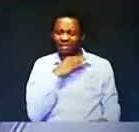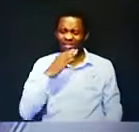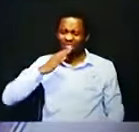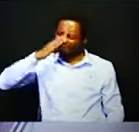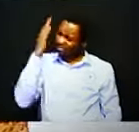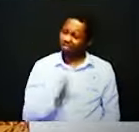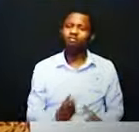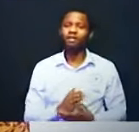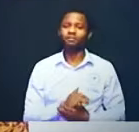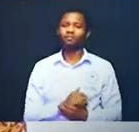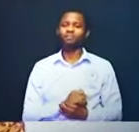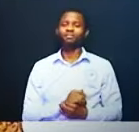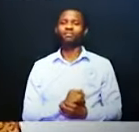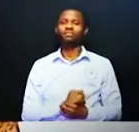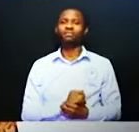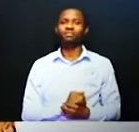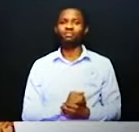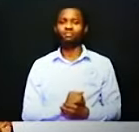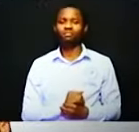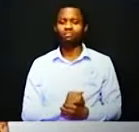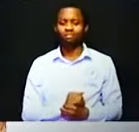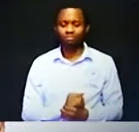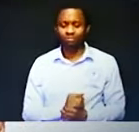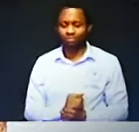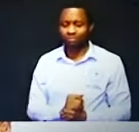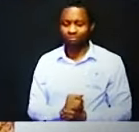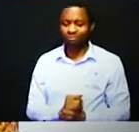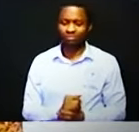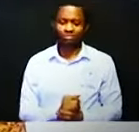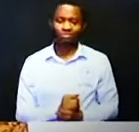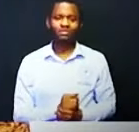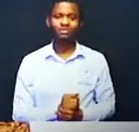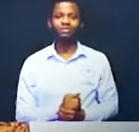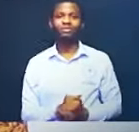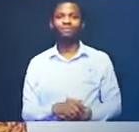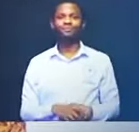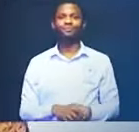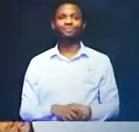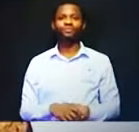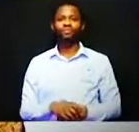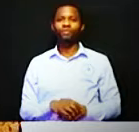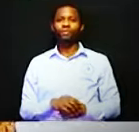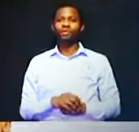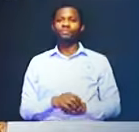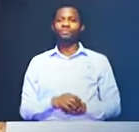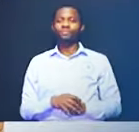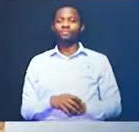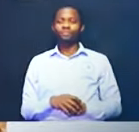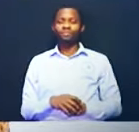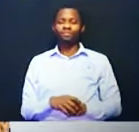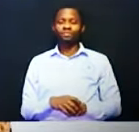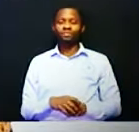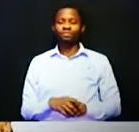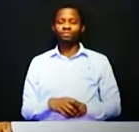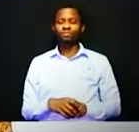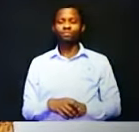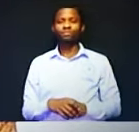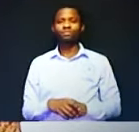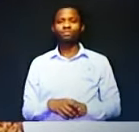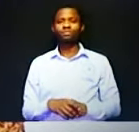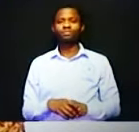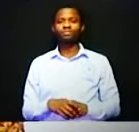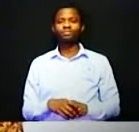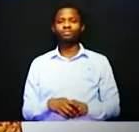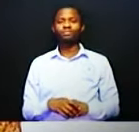you're uncoupon, where you may be crow, any otunfwa, or shame cry, I will want to tear see ye. Na